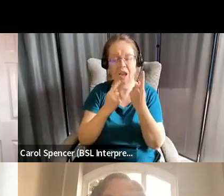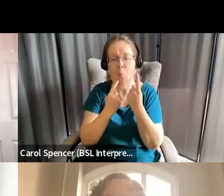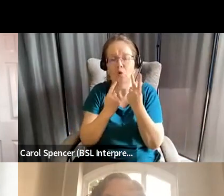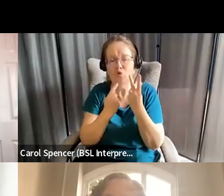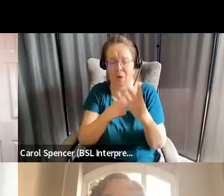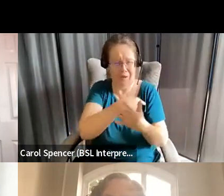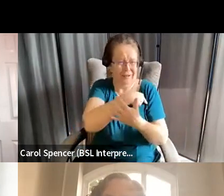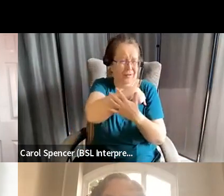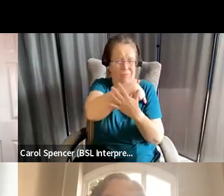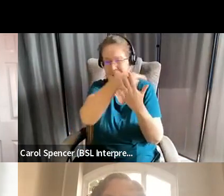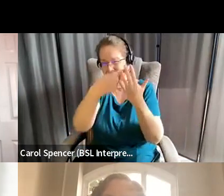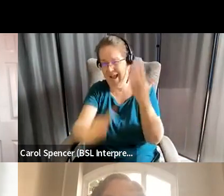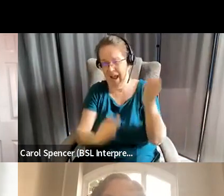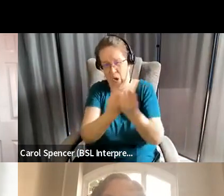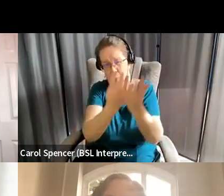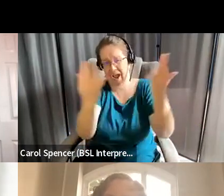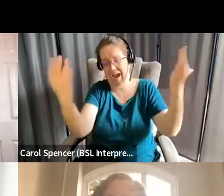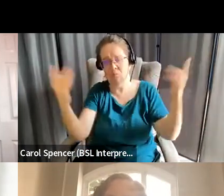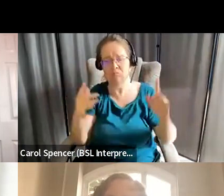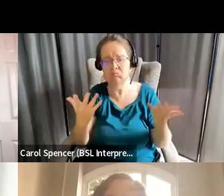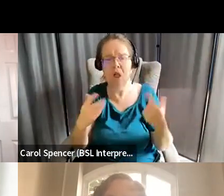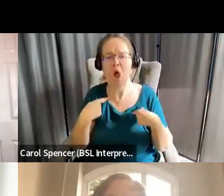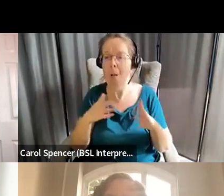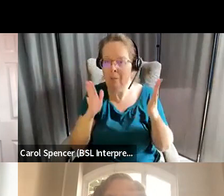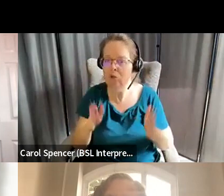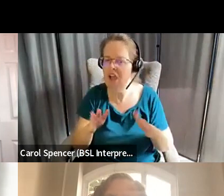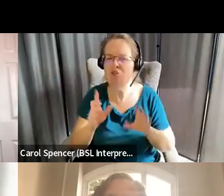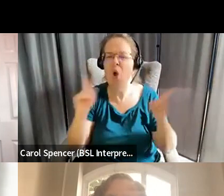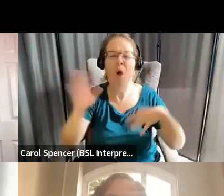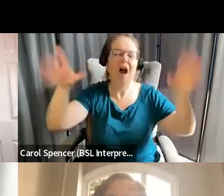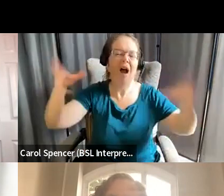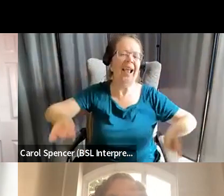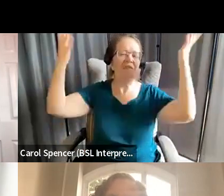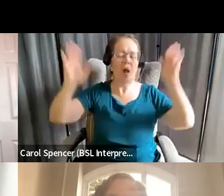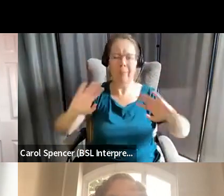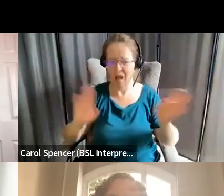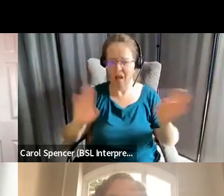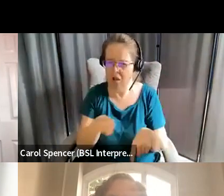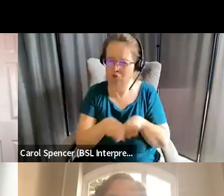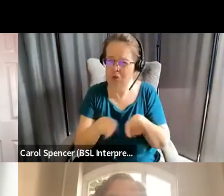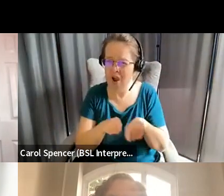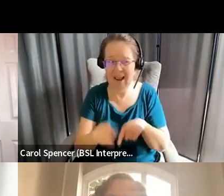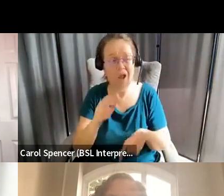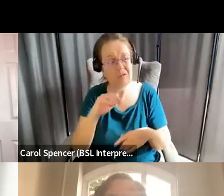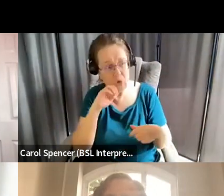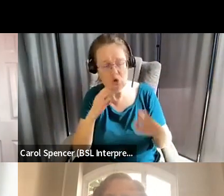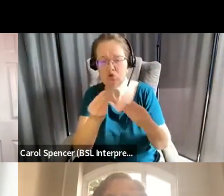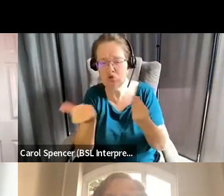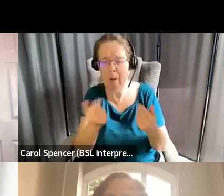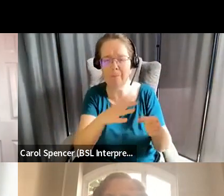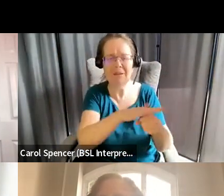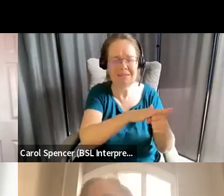so broad and complex. That doesn't mean we shouldn't try, but there's always going to be some